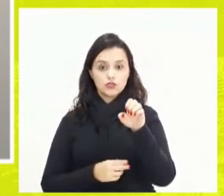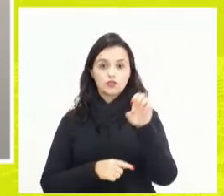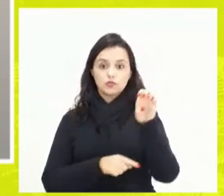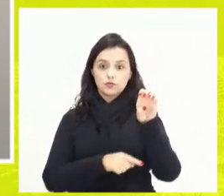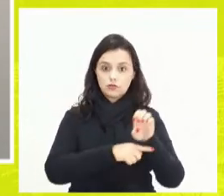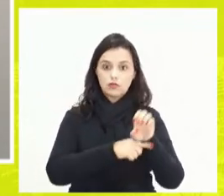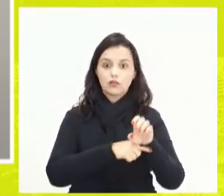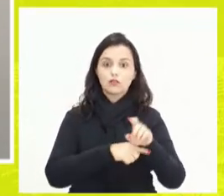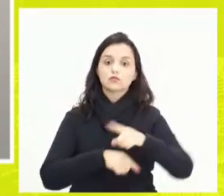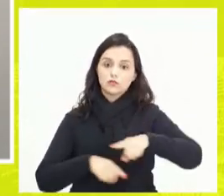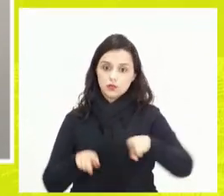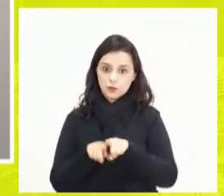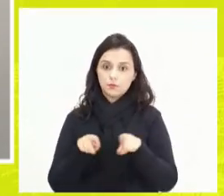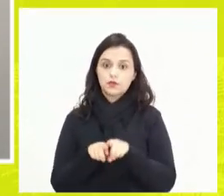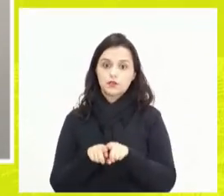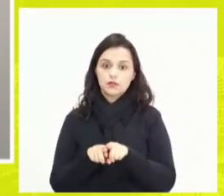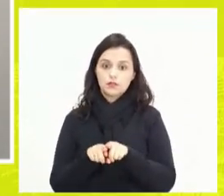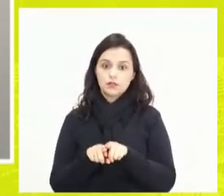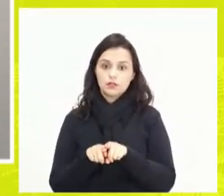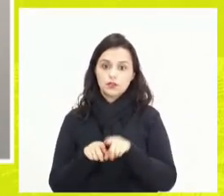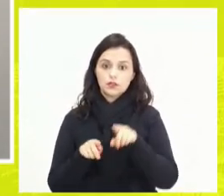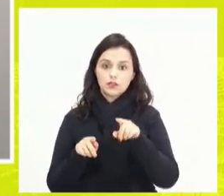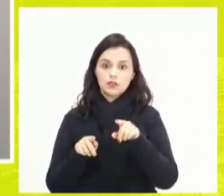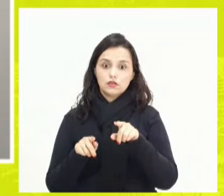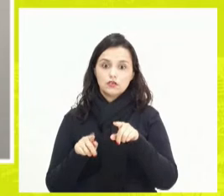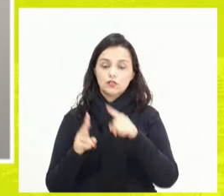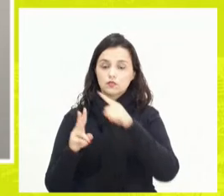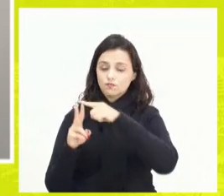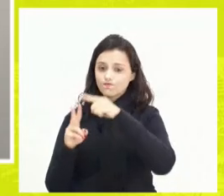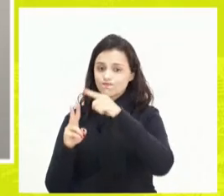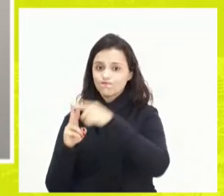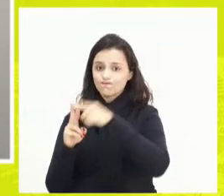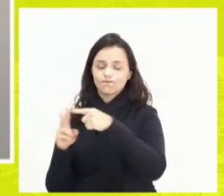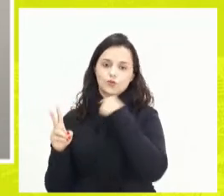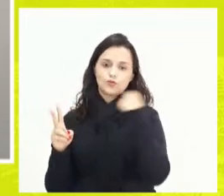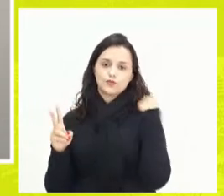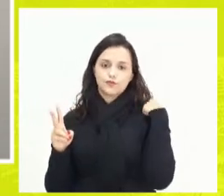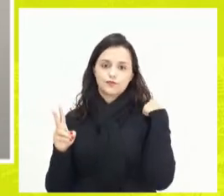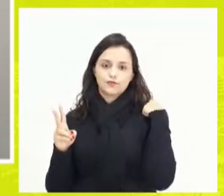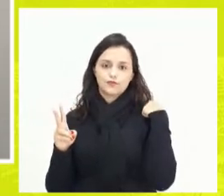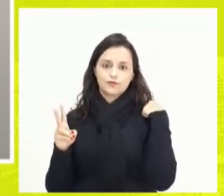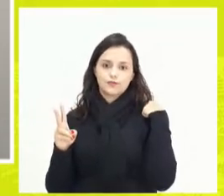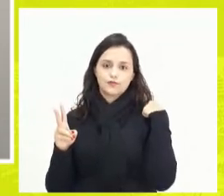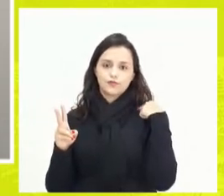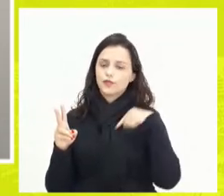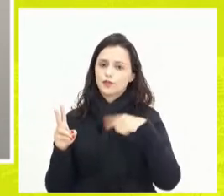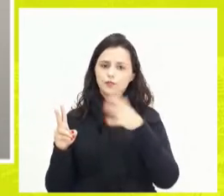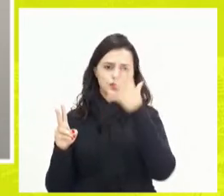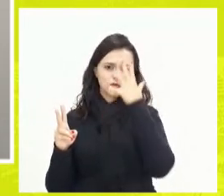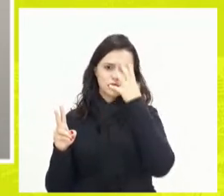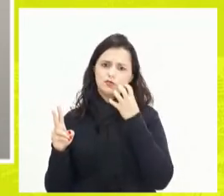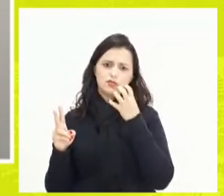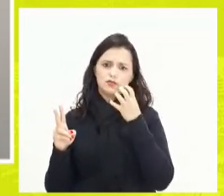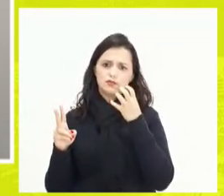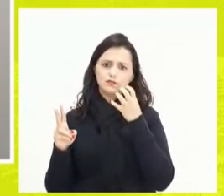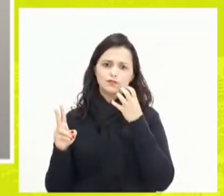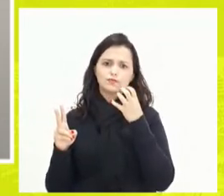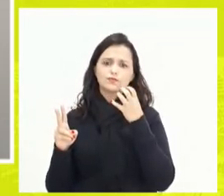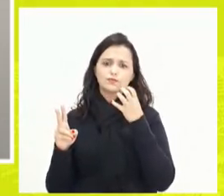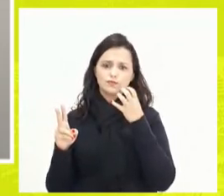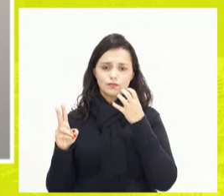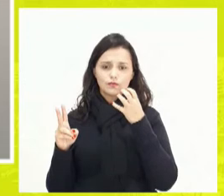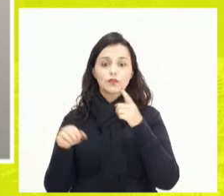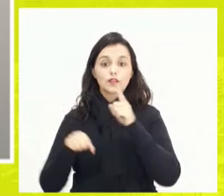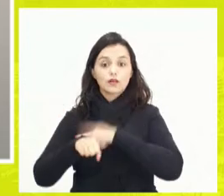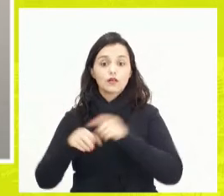was not working for fortnite he is an employee of the state and it's really great to see this happening in